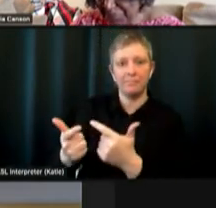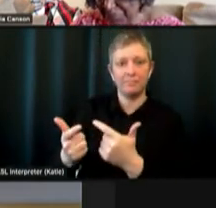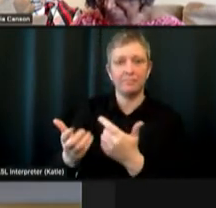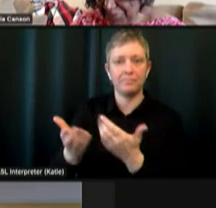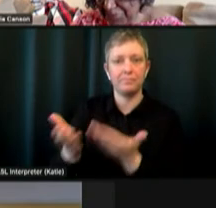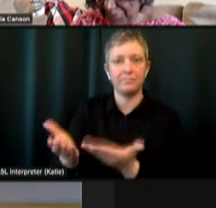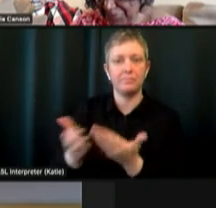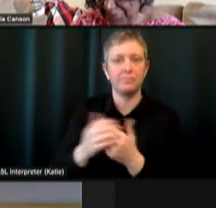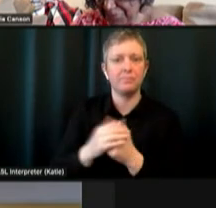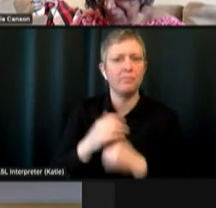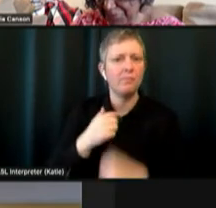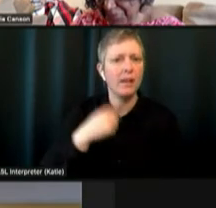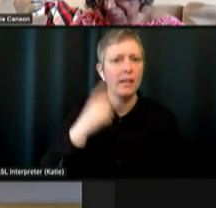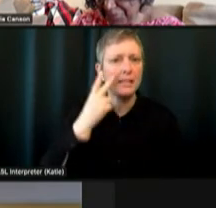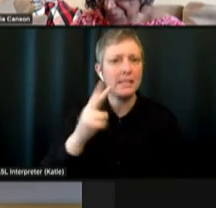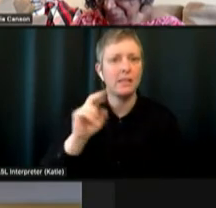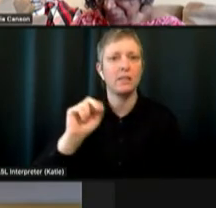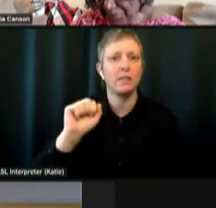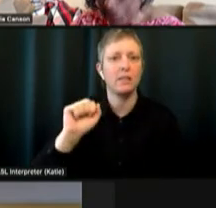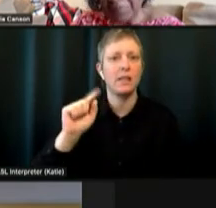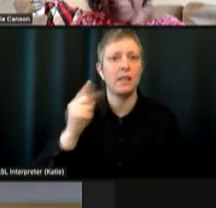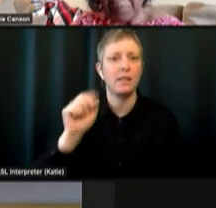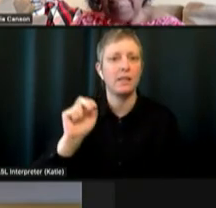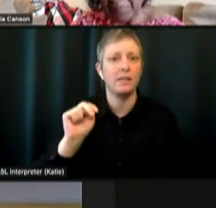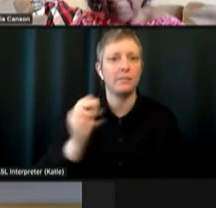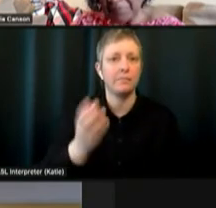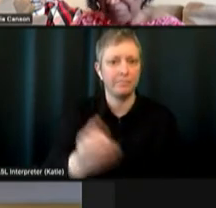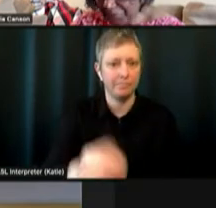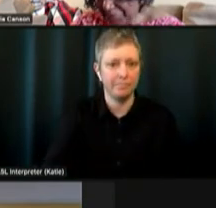I see Nathan.